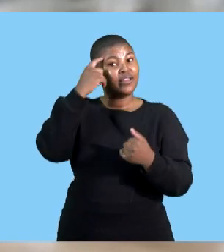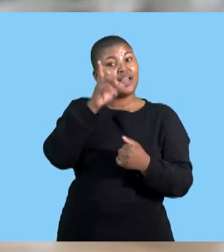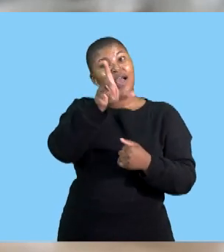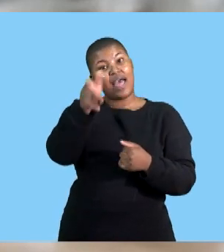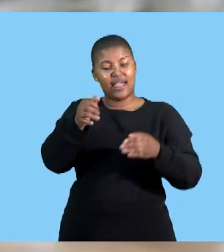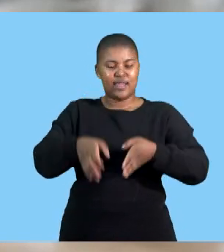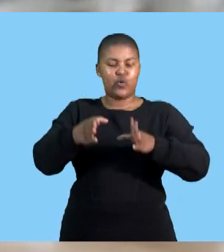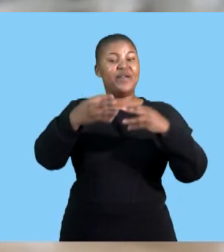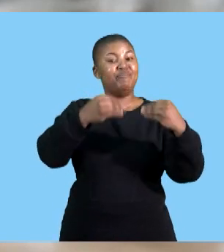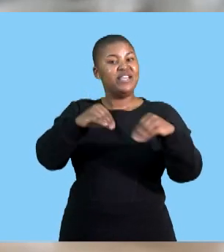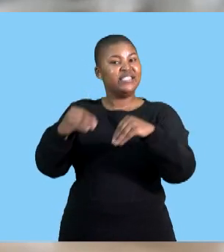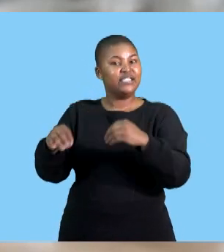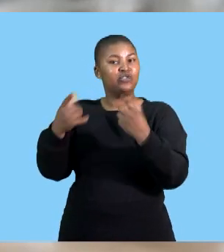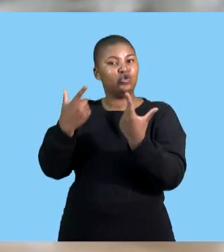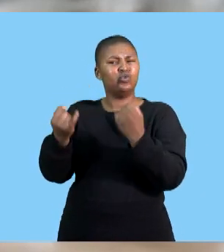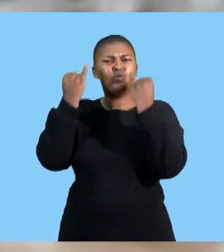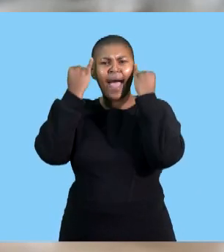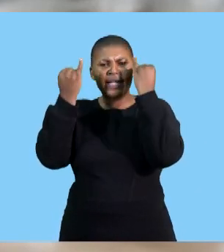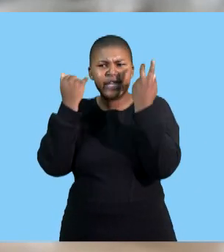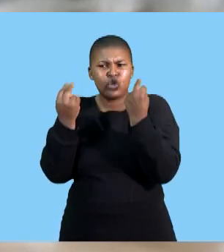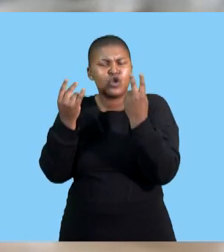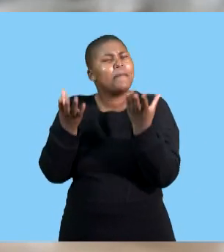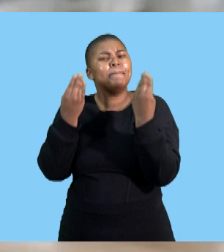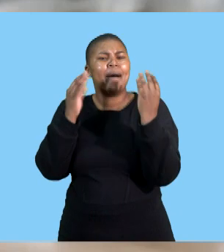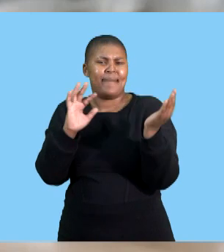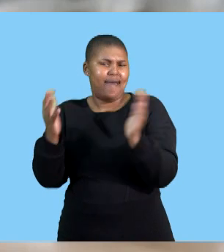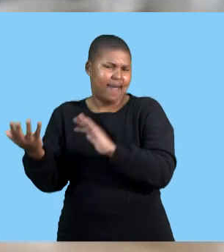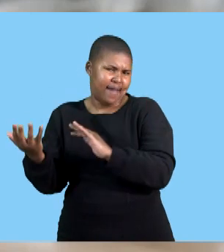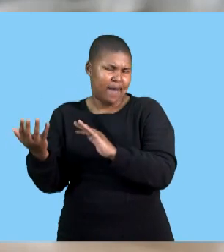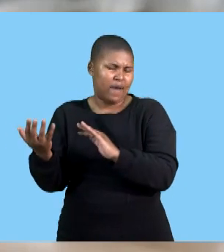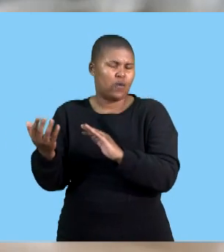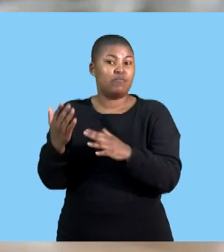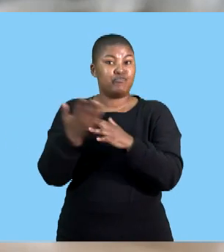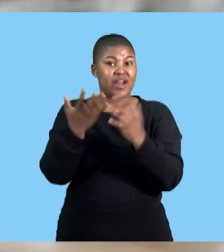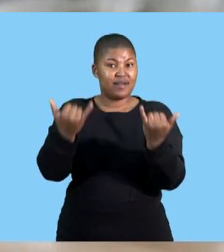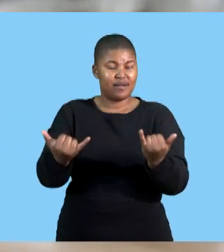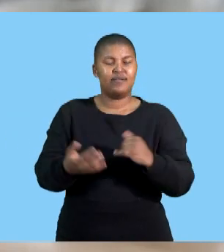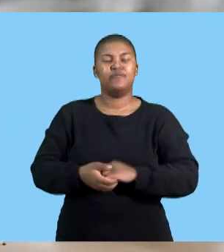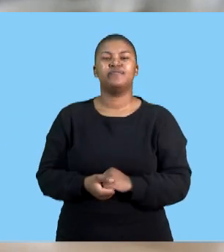a business can come up with new ideas as we head to an ad break.